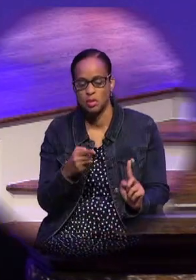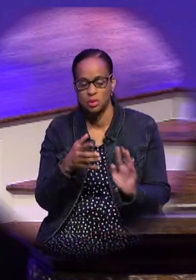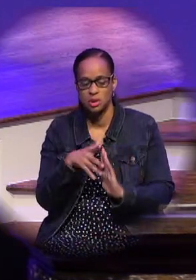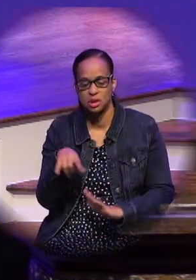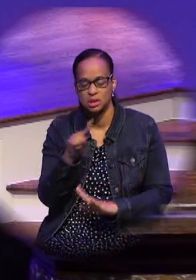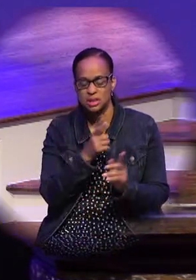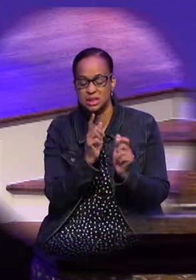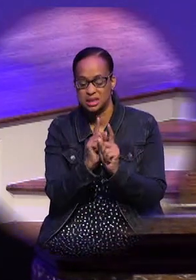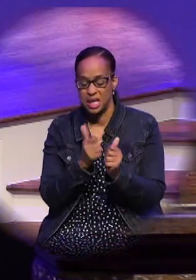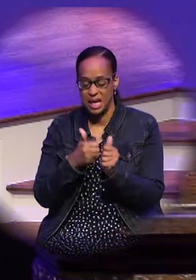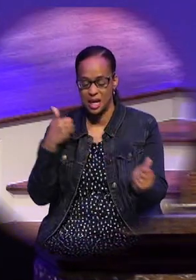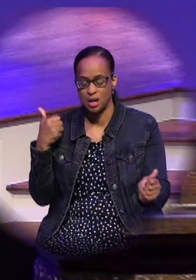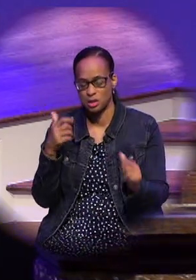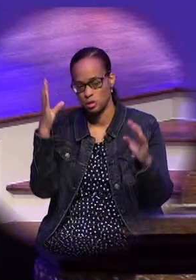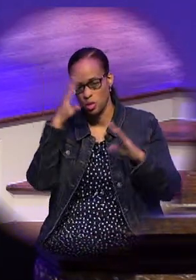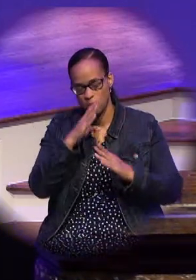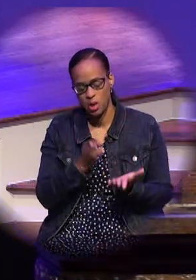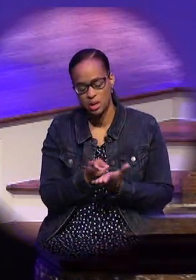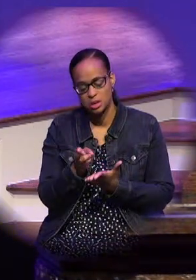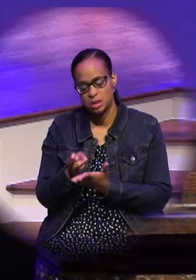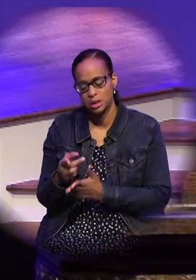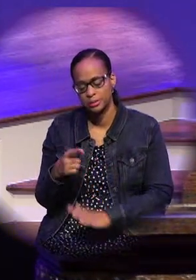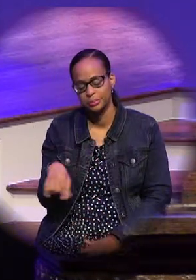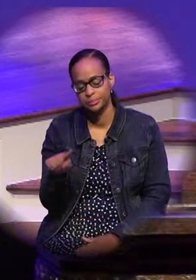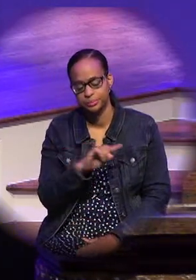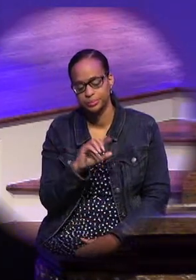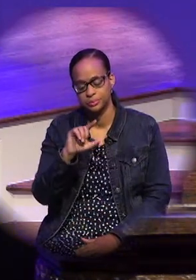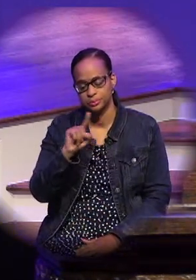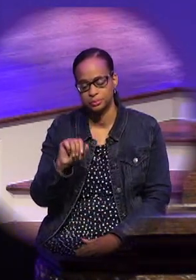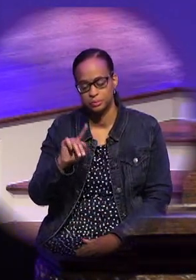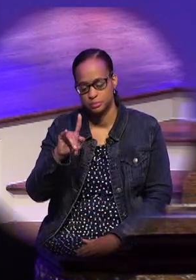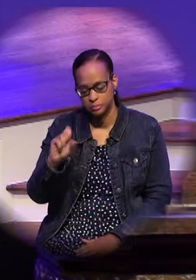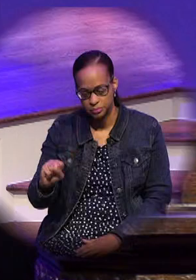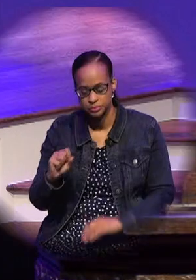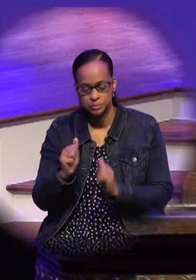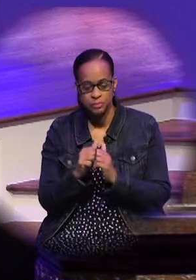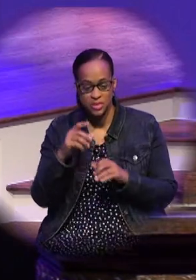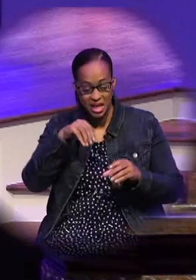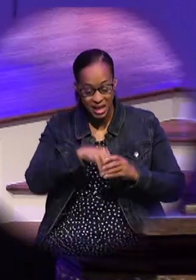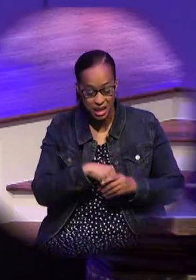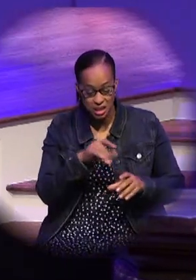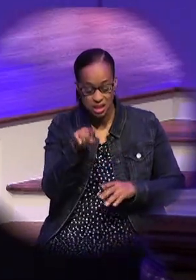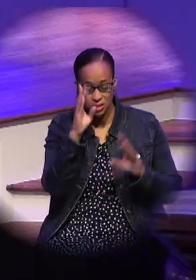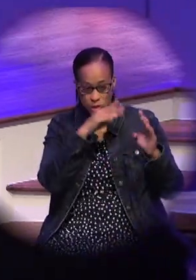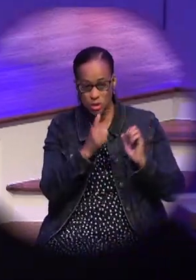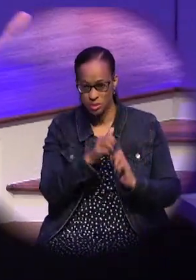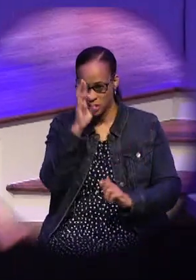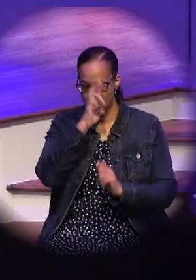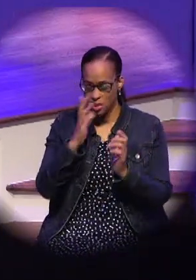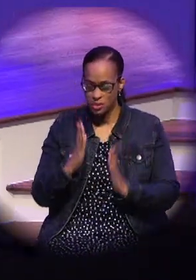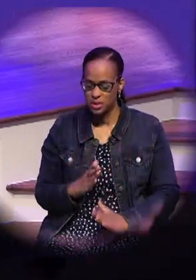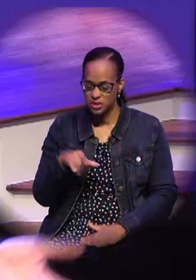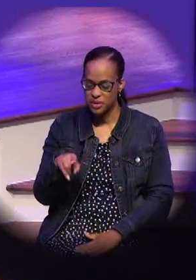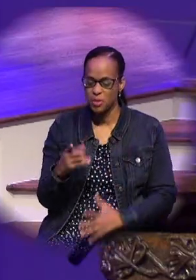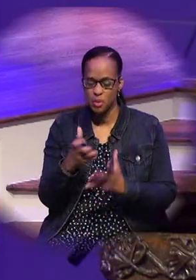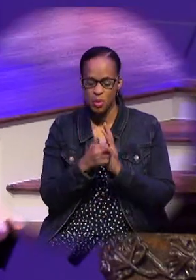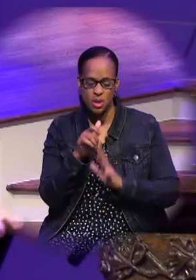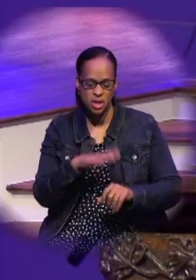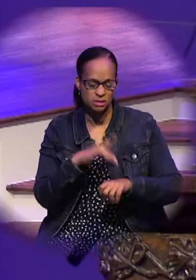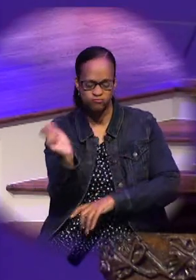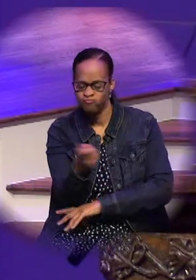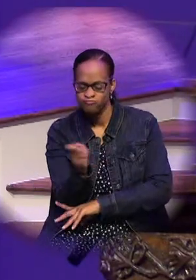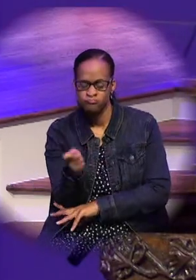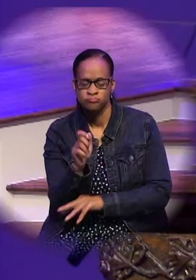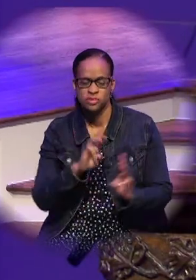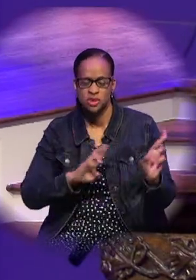out of trouble, honestly, right? And then you had the Zealots. Their whole goal was to get into trouble with the Romans. They were always the one collecting the swords and